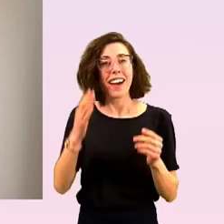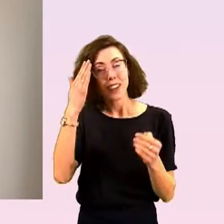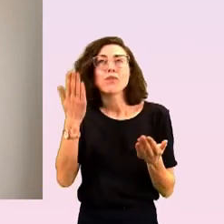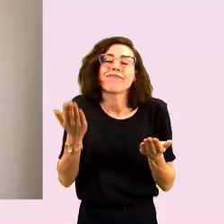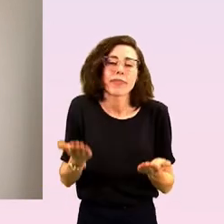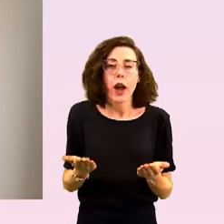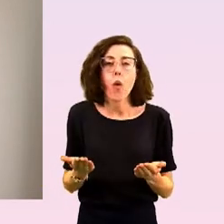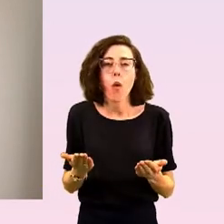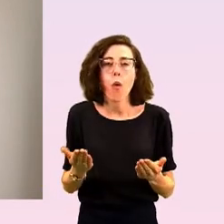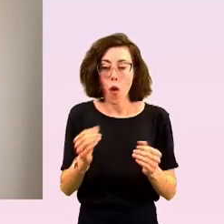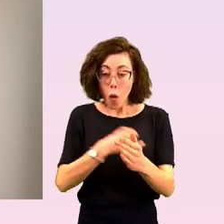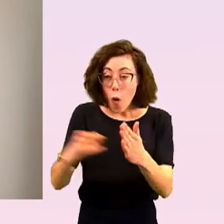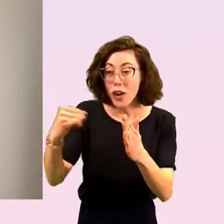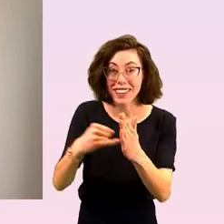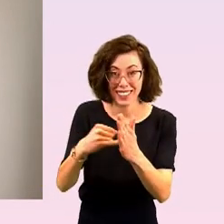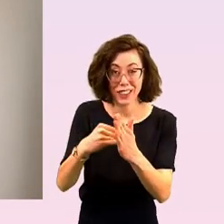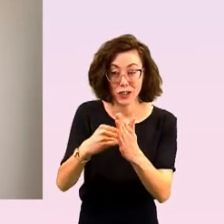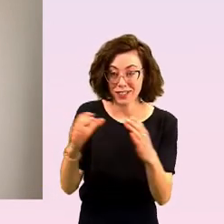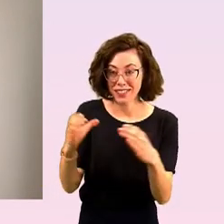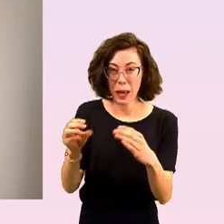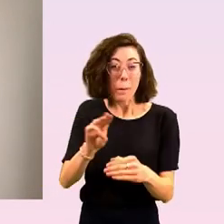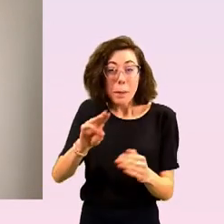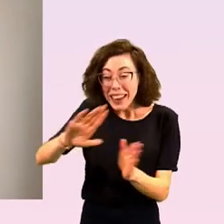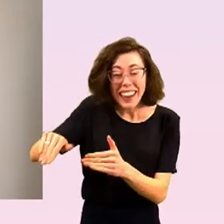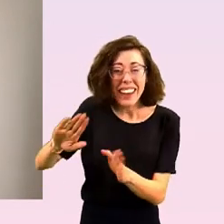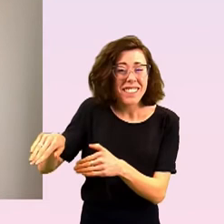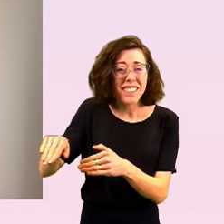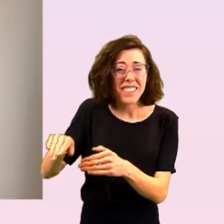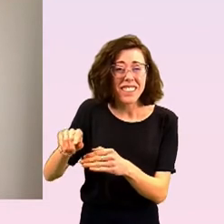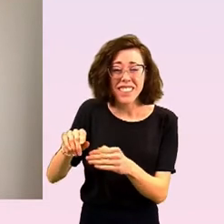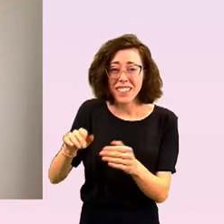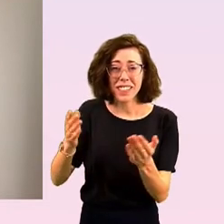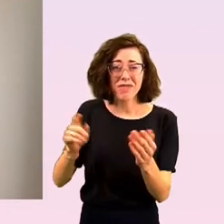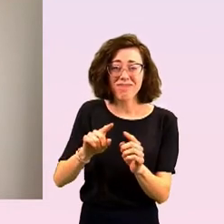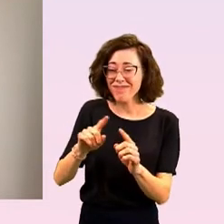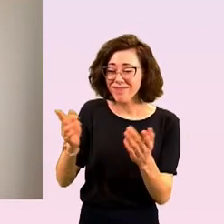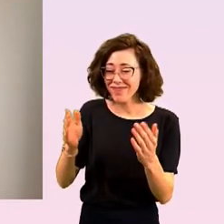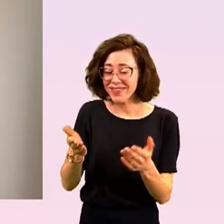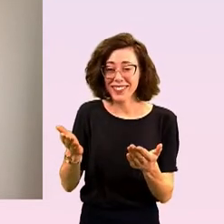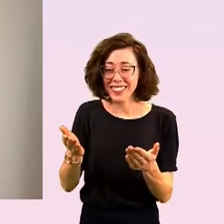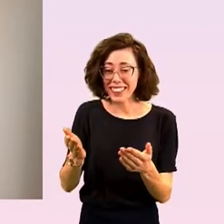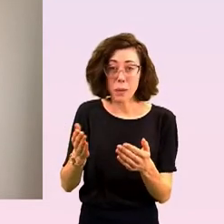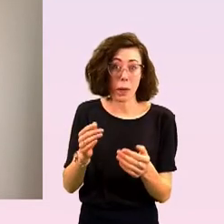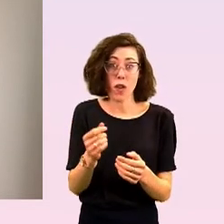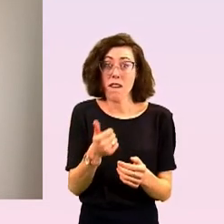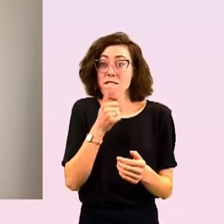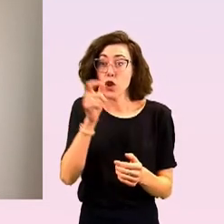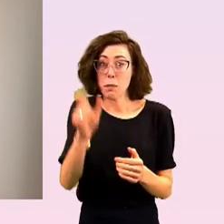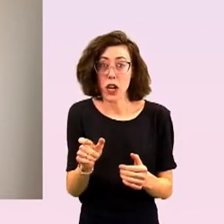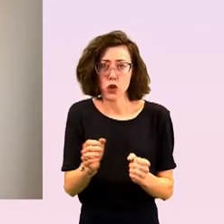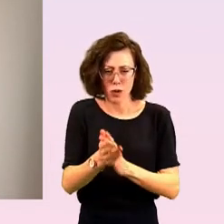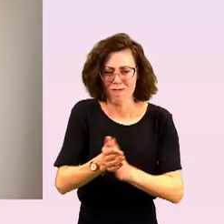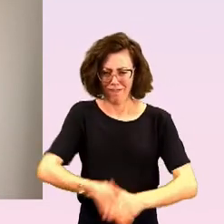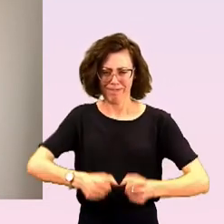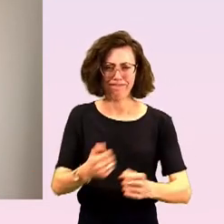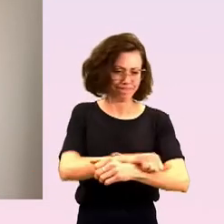there could be a passionate leader 1 year, and who, you know, is somebody there to pick it up. And the more you have embedded that kind of